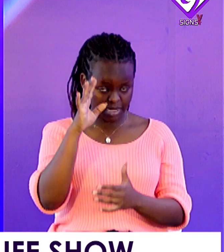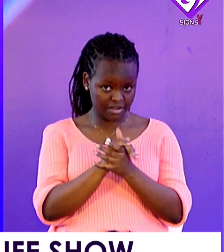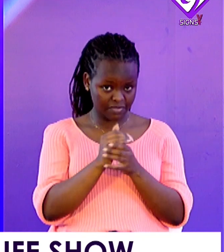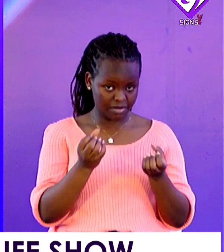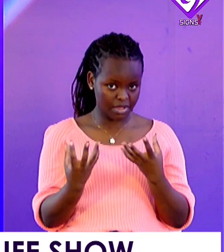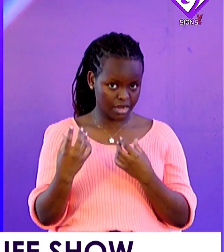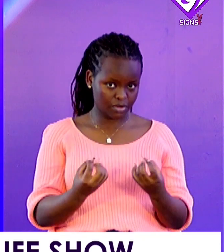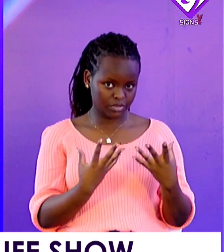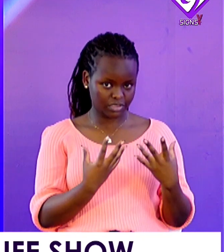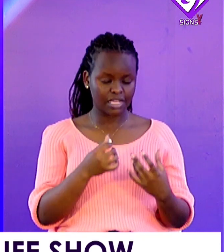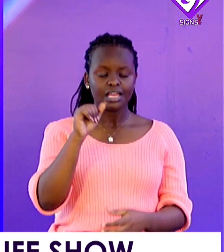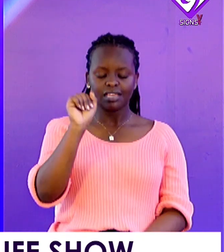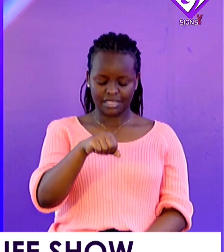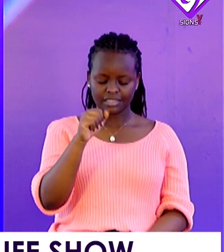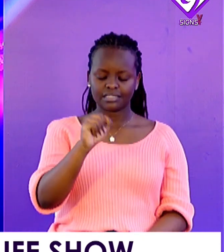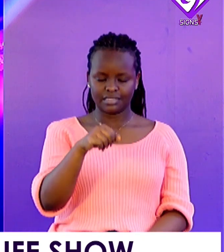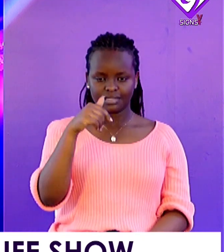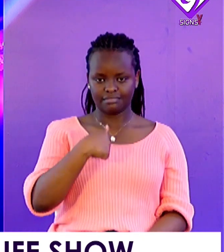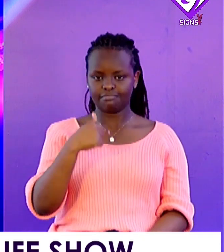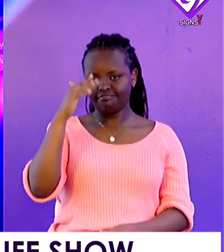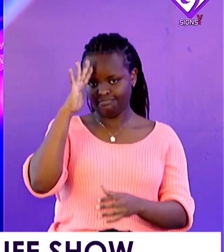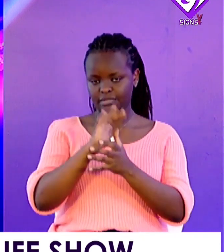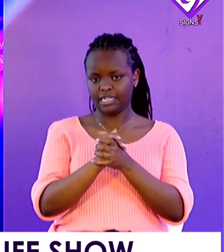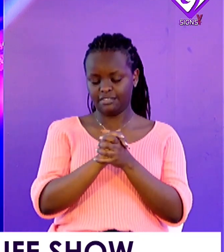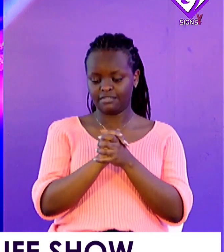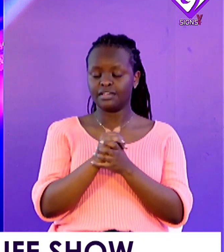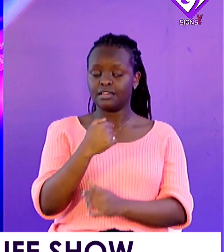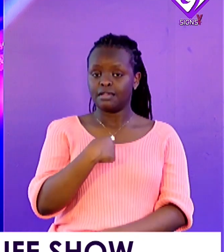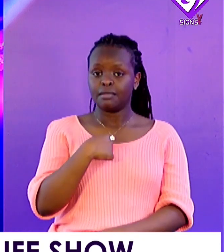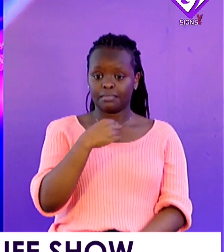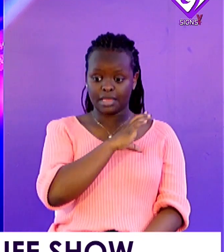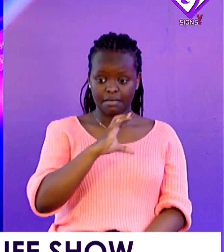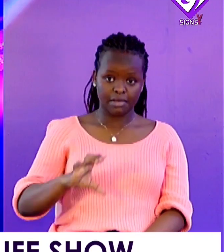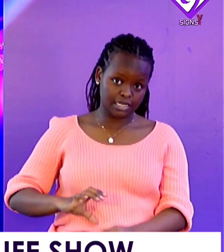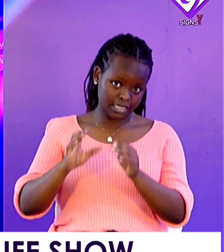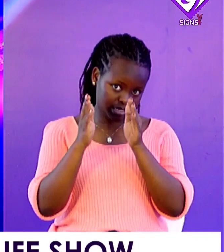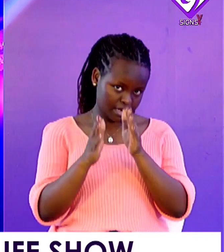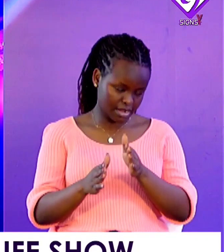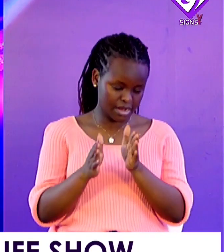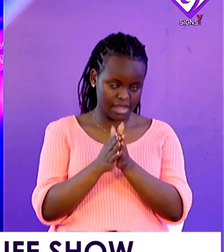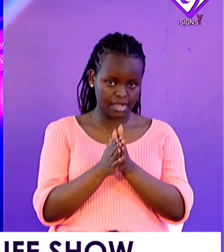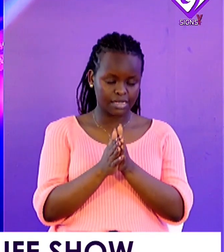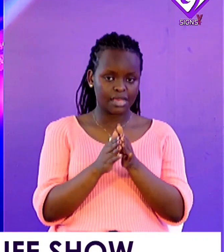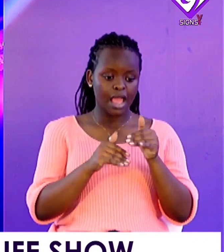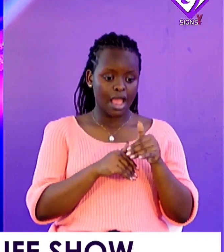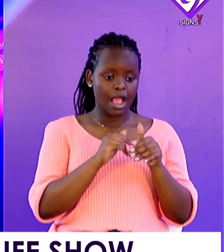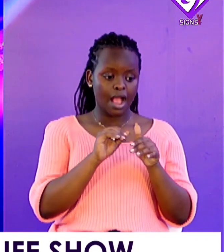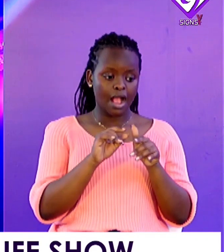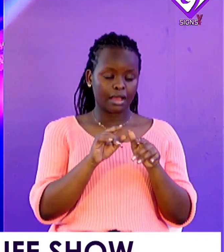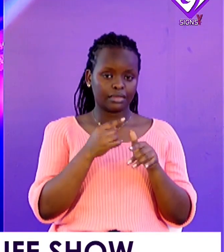miracles? Yes, I believe in miracles. I'm a Christian. And according to